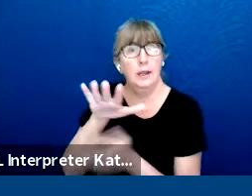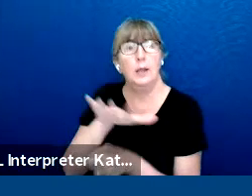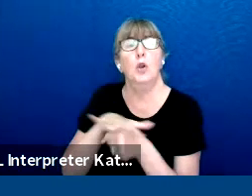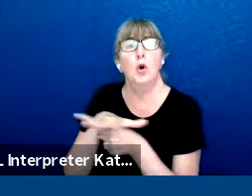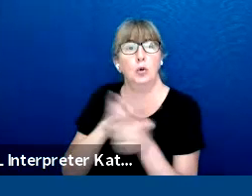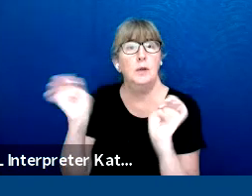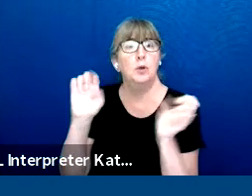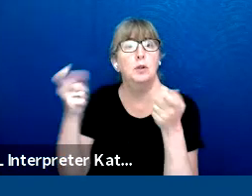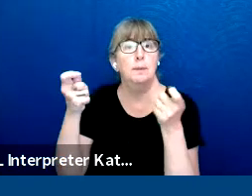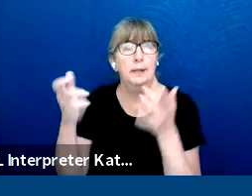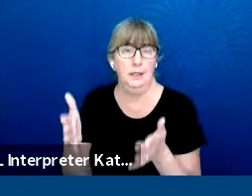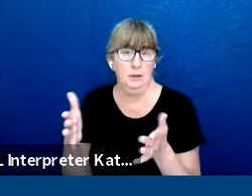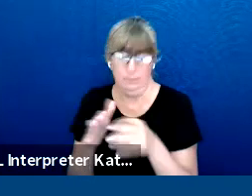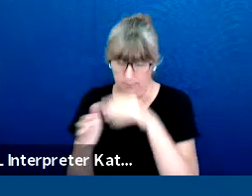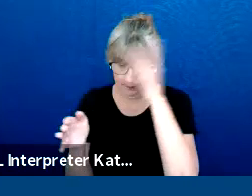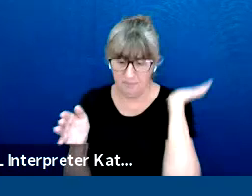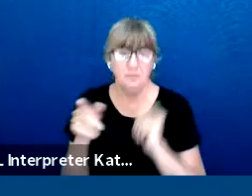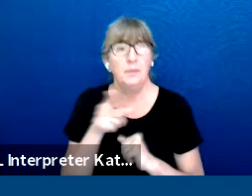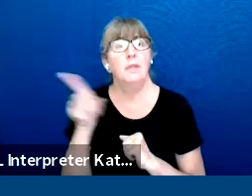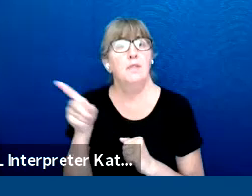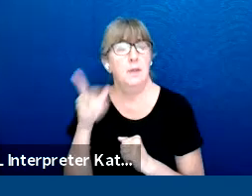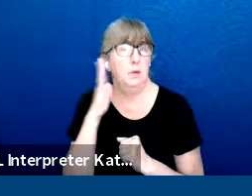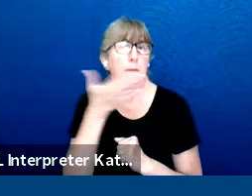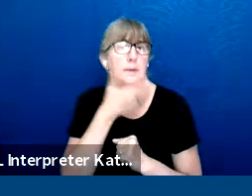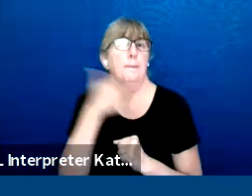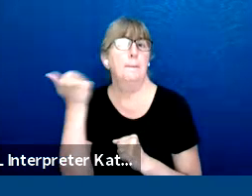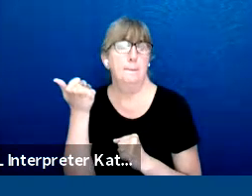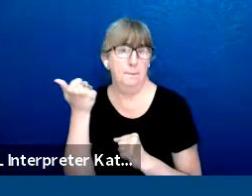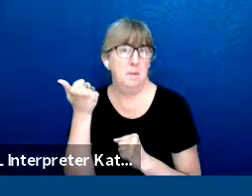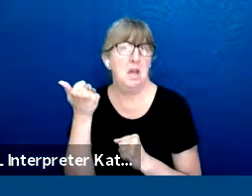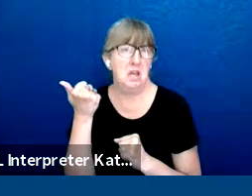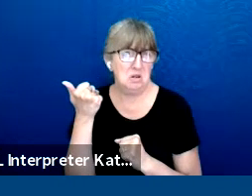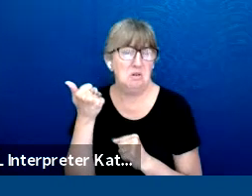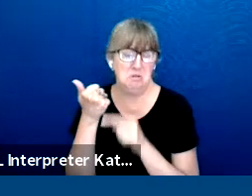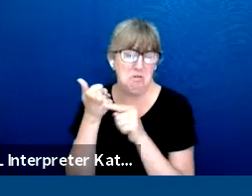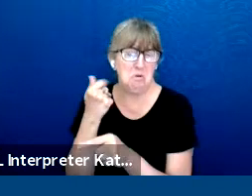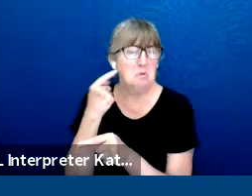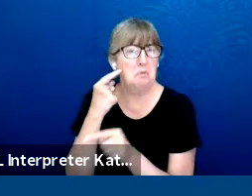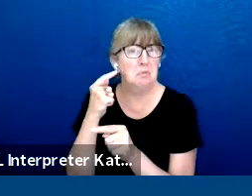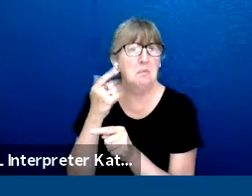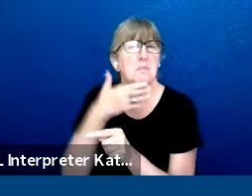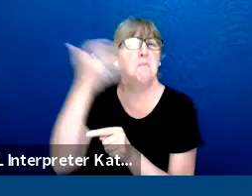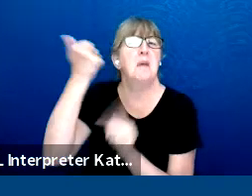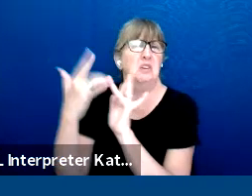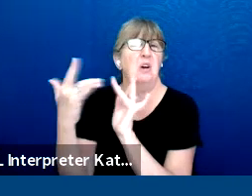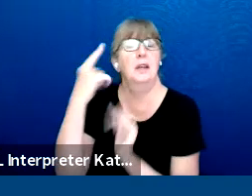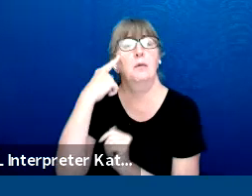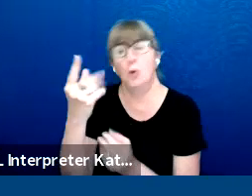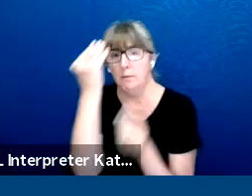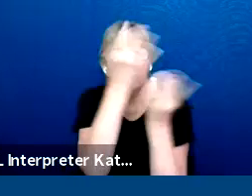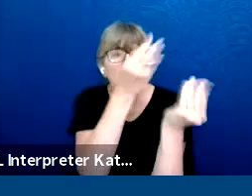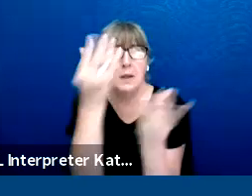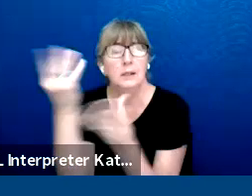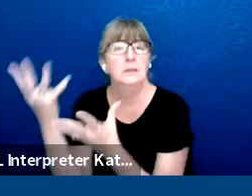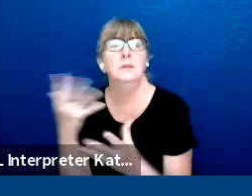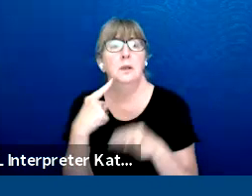emergency manager. They will be better able to inform you of projects that are in the works or in process of